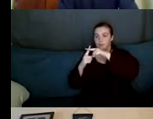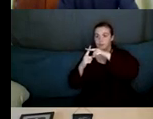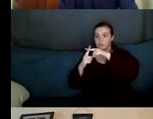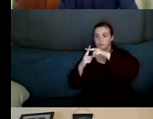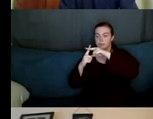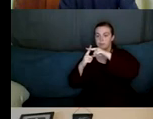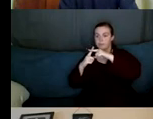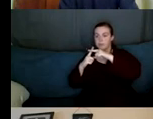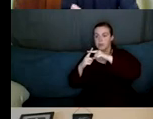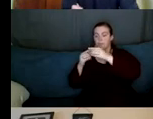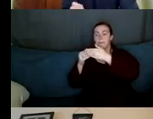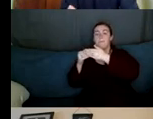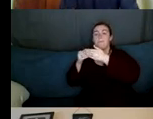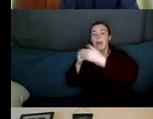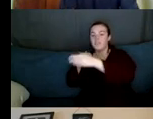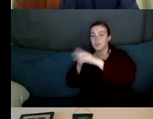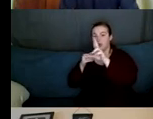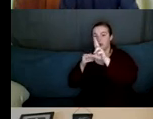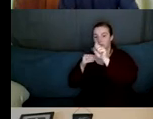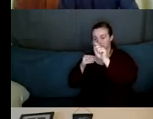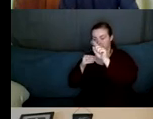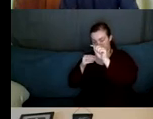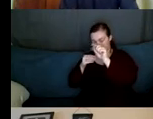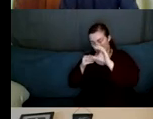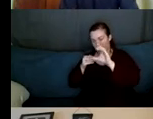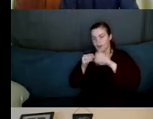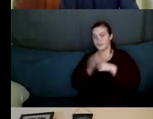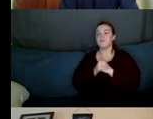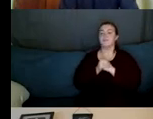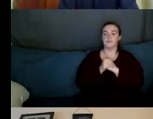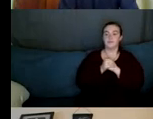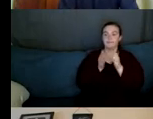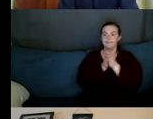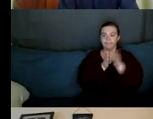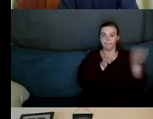plus on the UTC. So those are adjustments where their time is ahead of UTC.